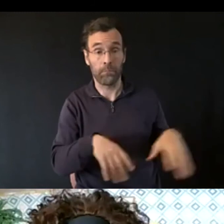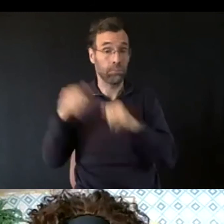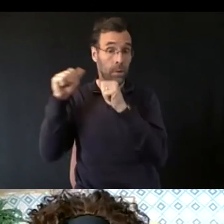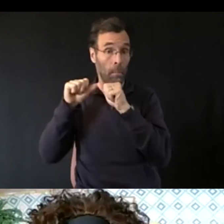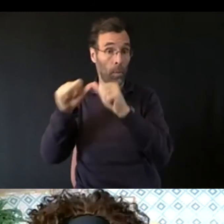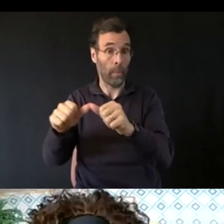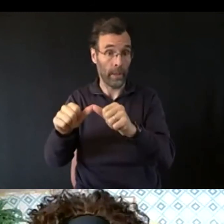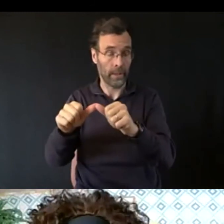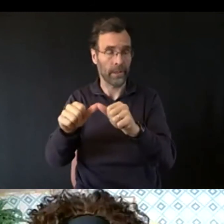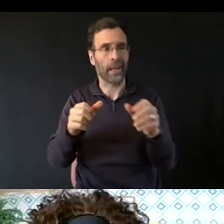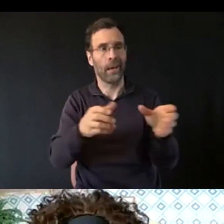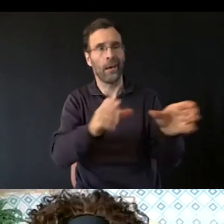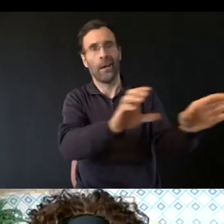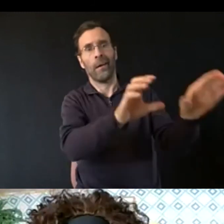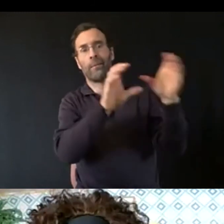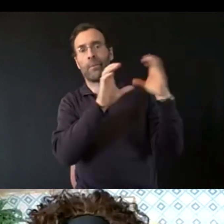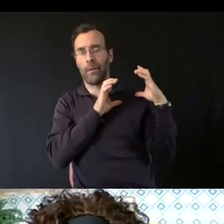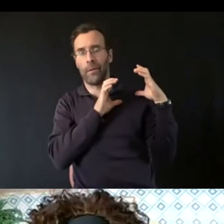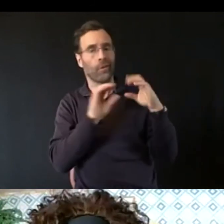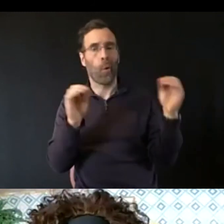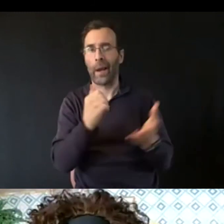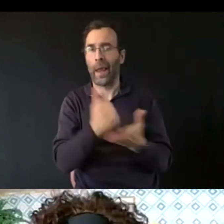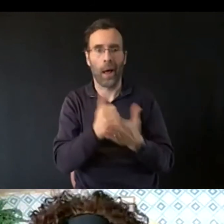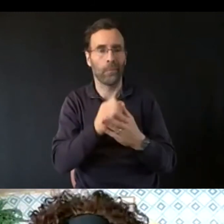figure it out on your own. Nobody's going to help you.